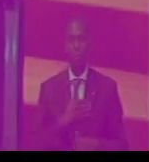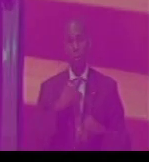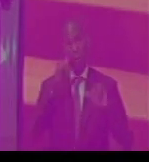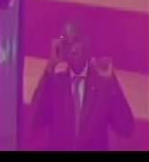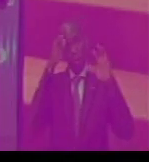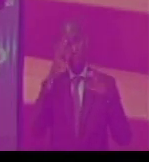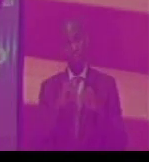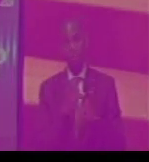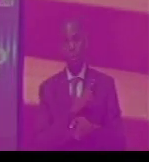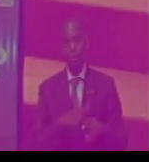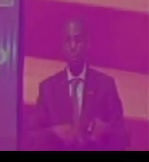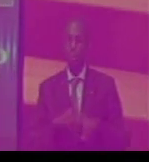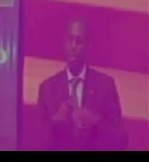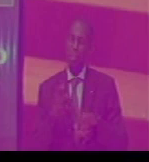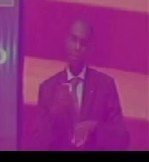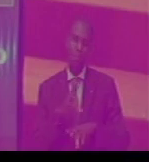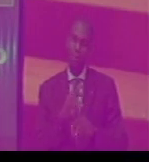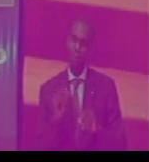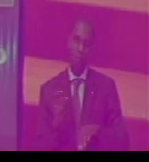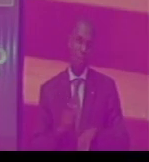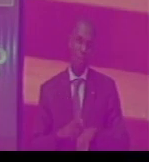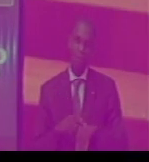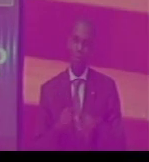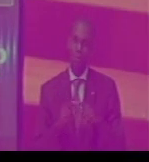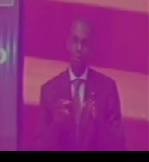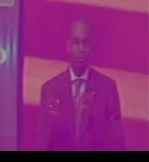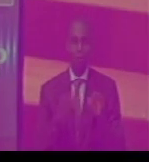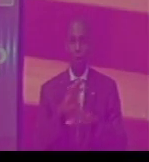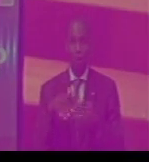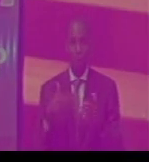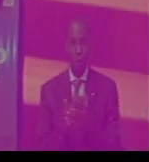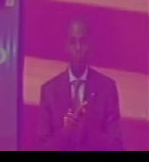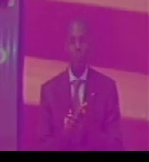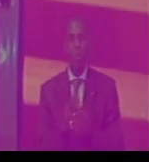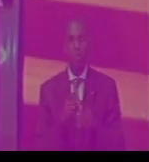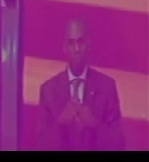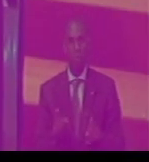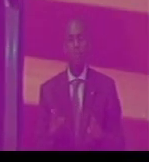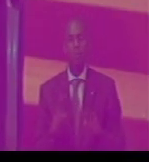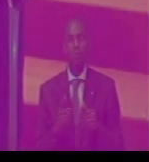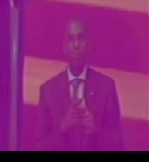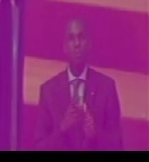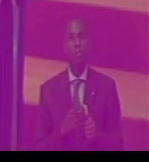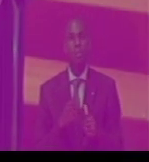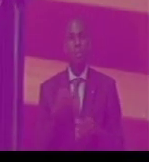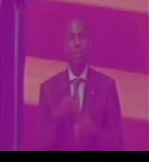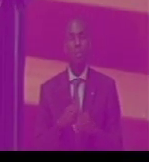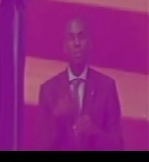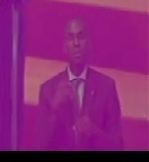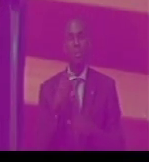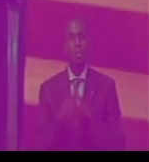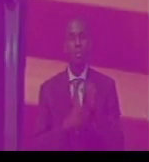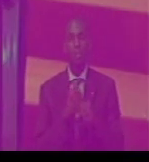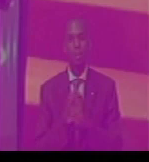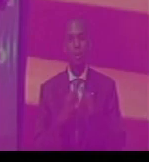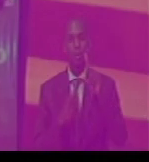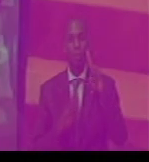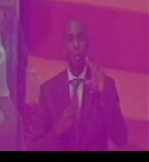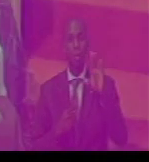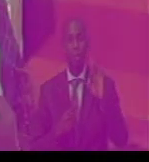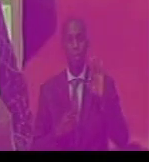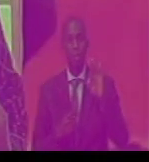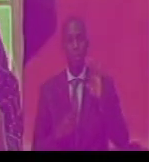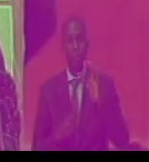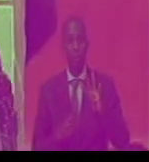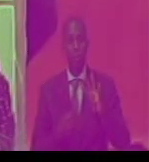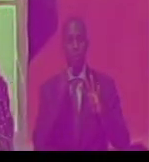of our Lord in the Lord, our Father in the Lord. But time will not permit me. I start with this.